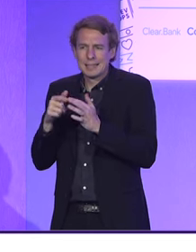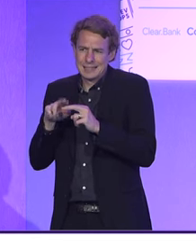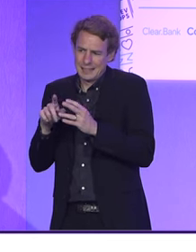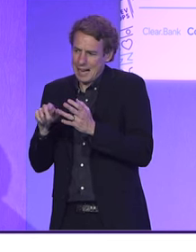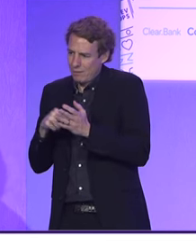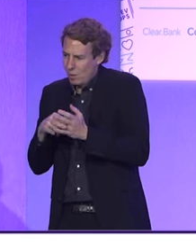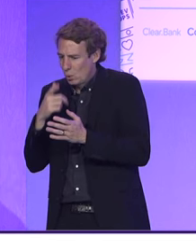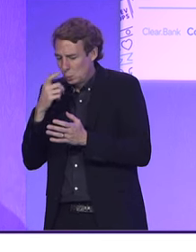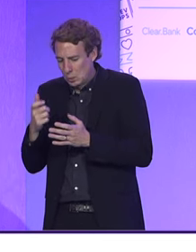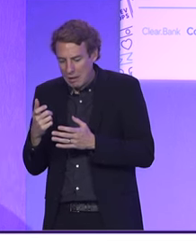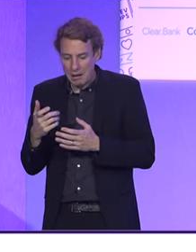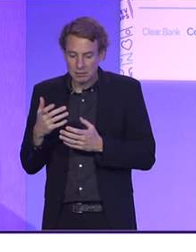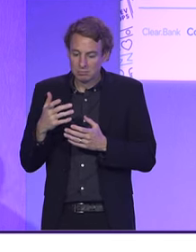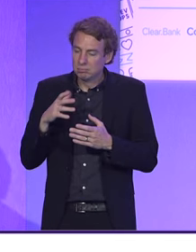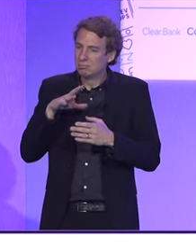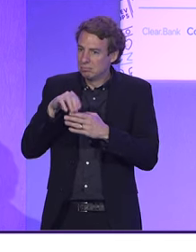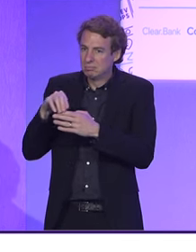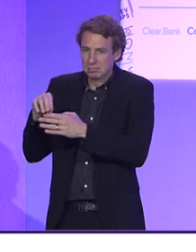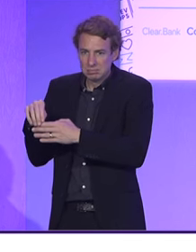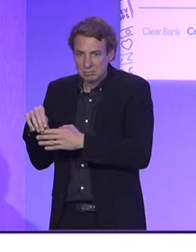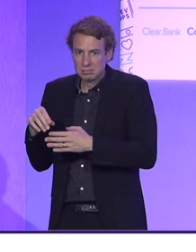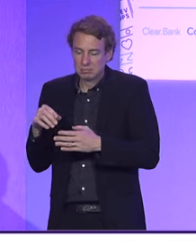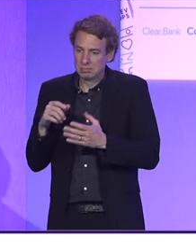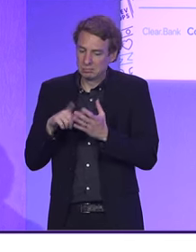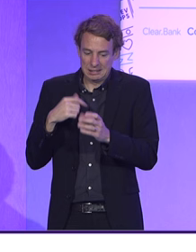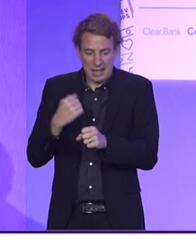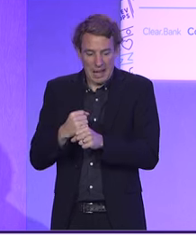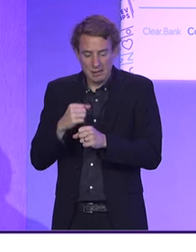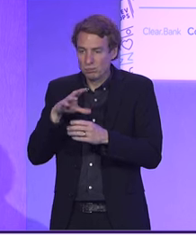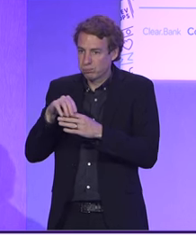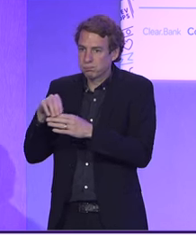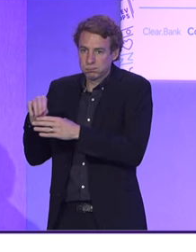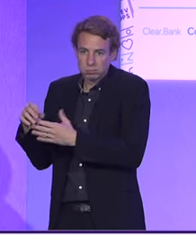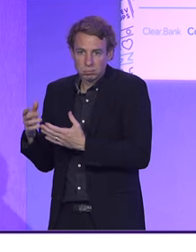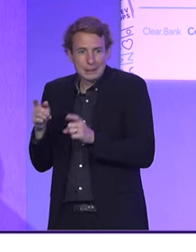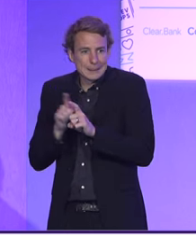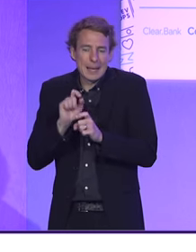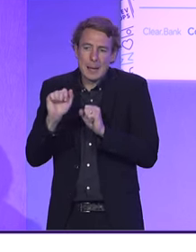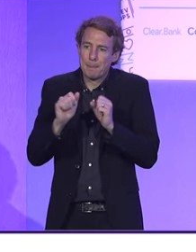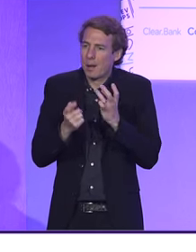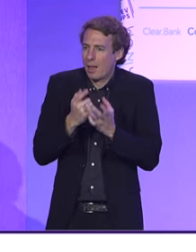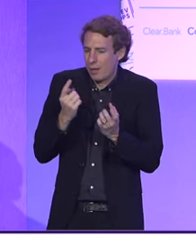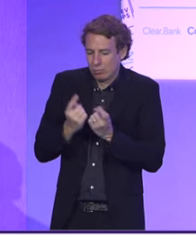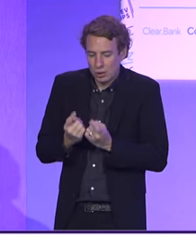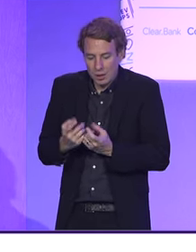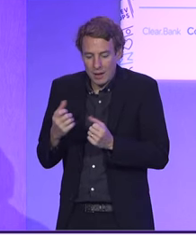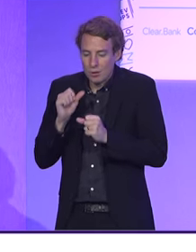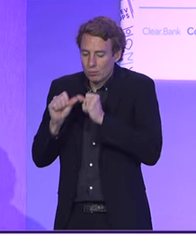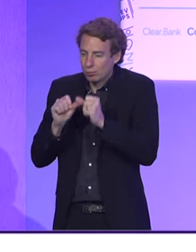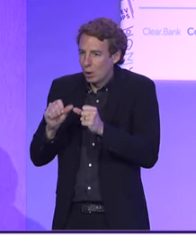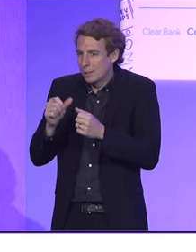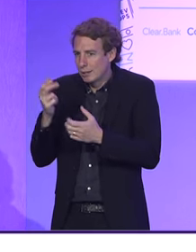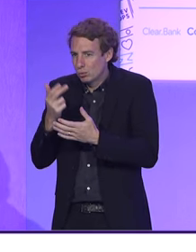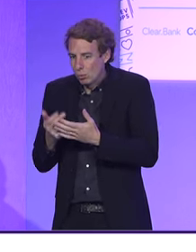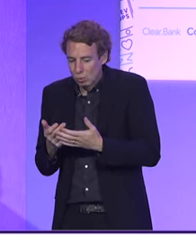create a database, and you put a tag, and you do the same for all the projects. You go to the Cost Explorer application,